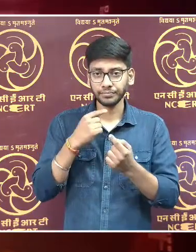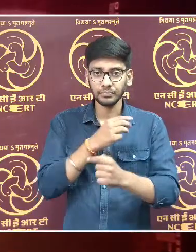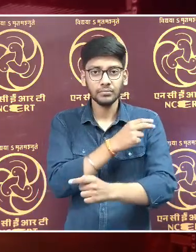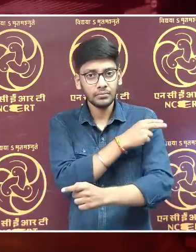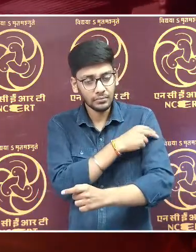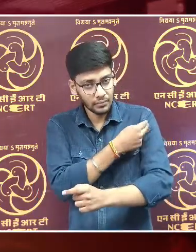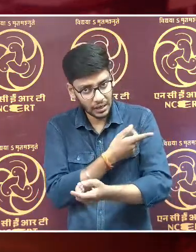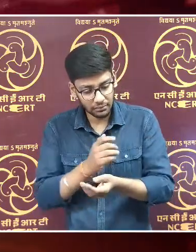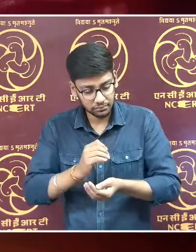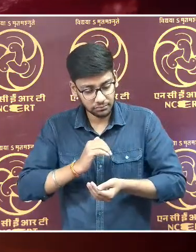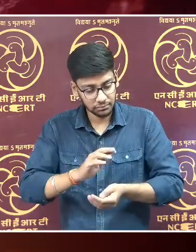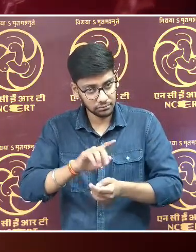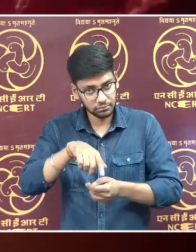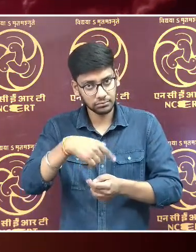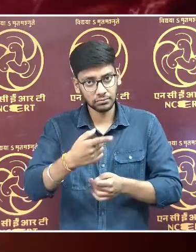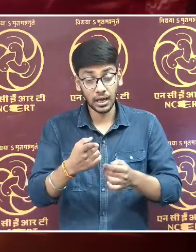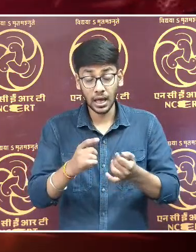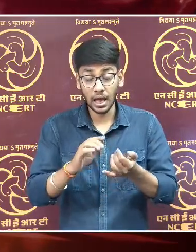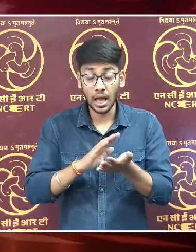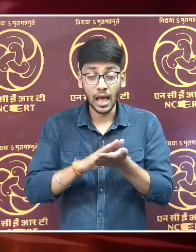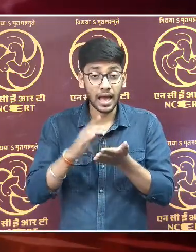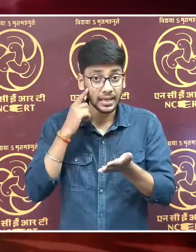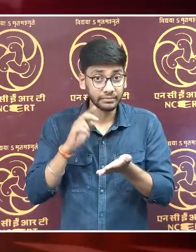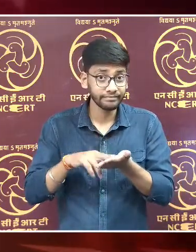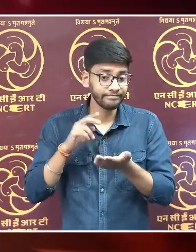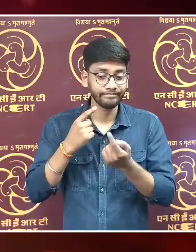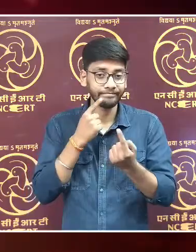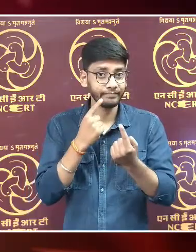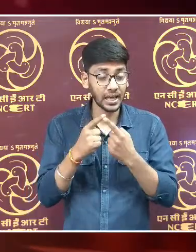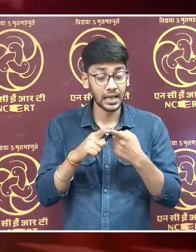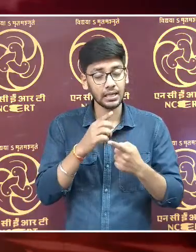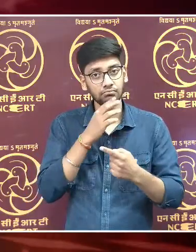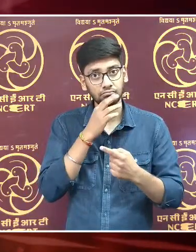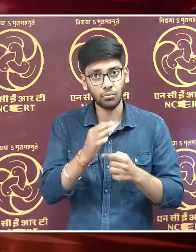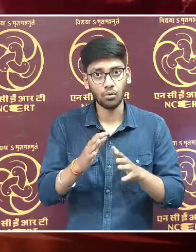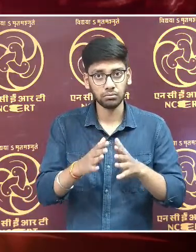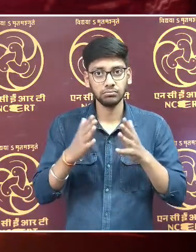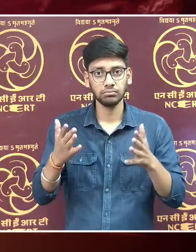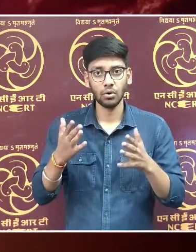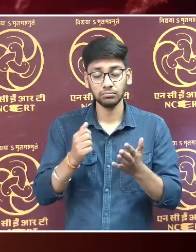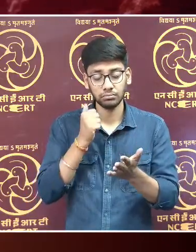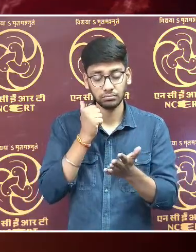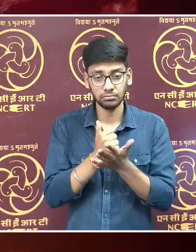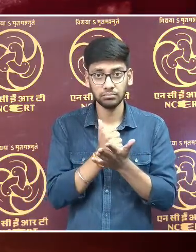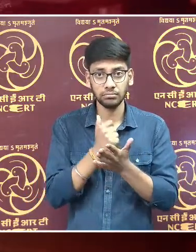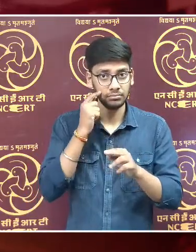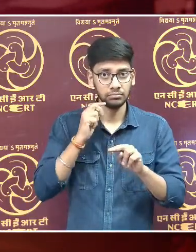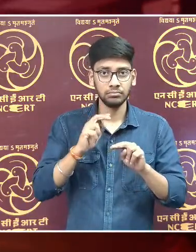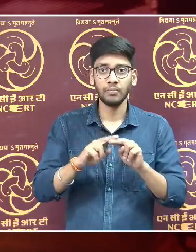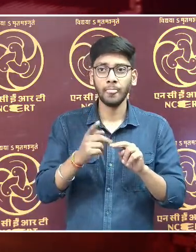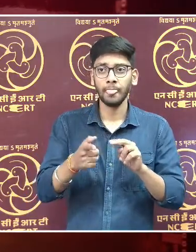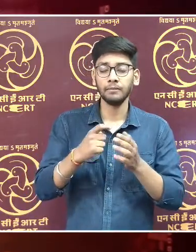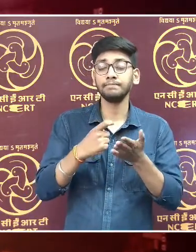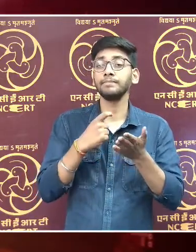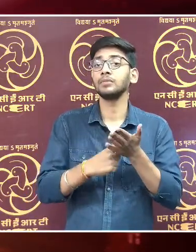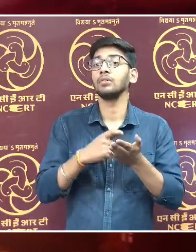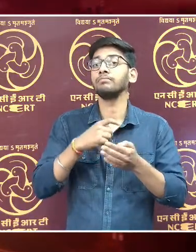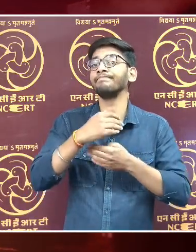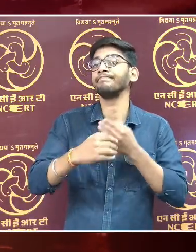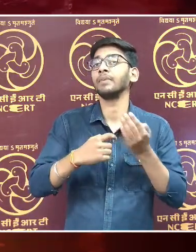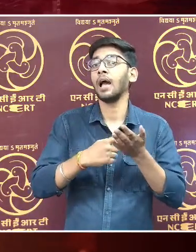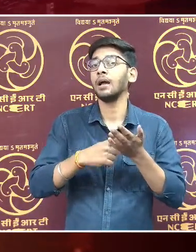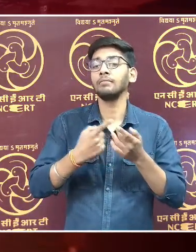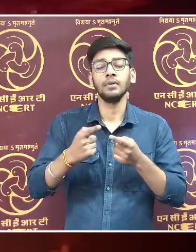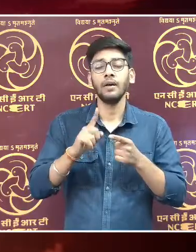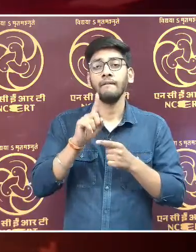the delivery, the hearing screening should be mandated. So if that happens, we'll be able to meet this rule of achieving